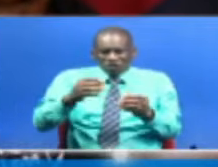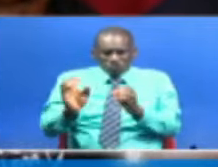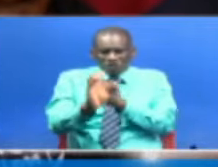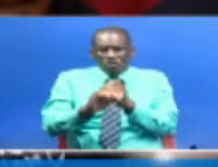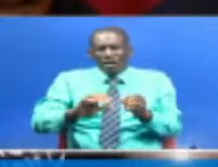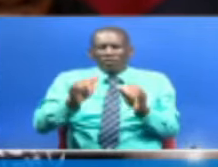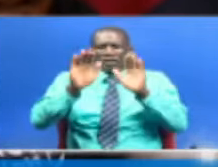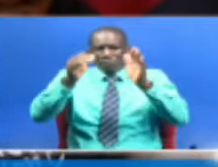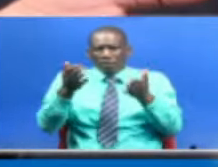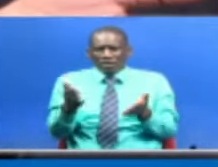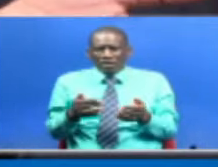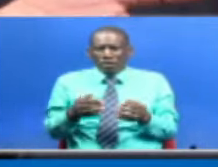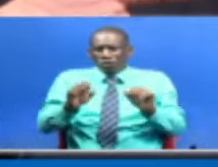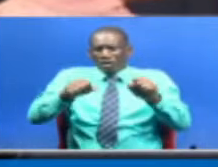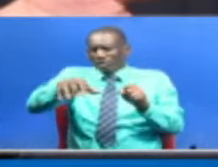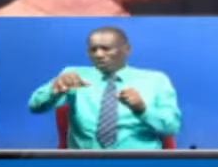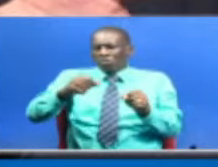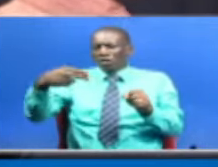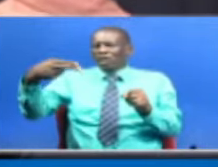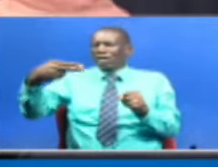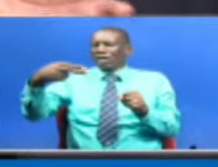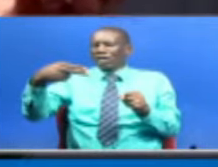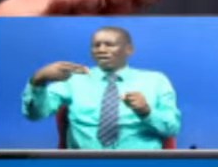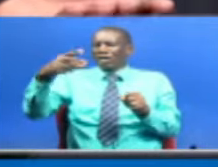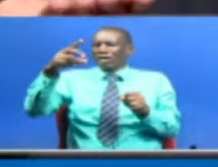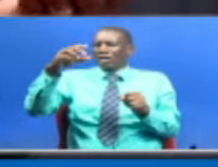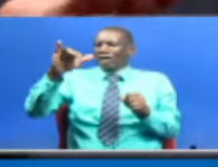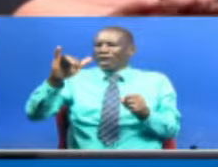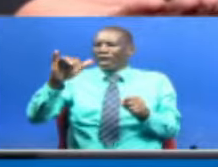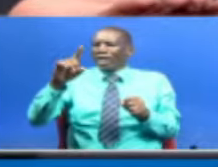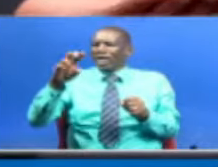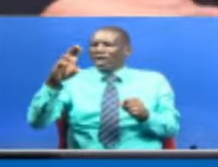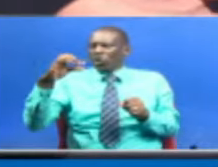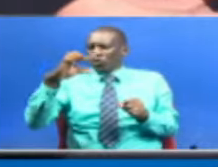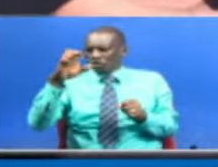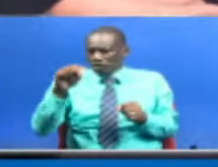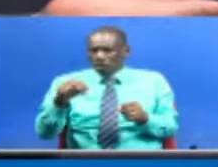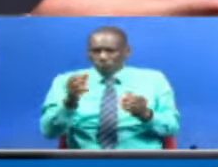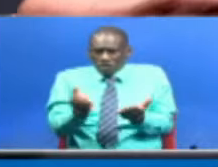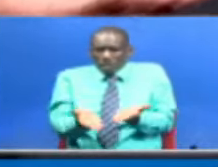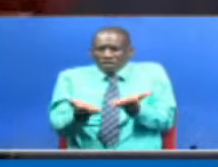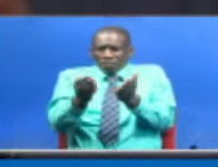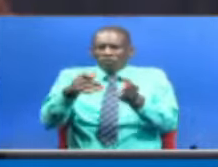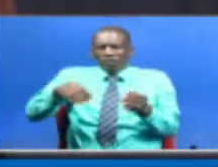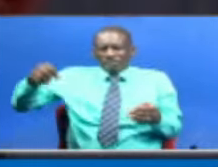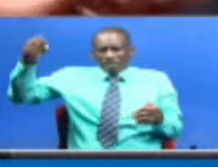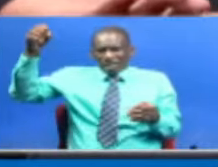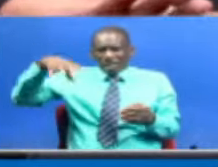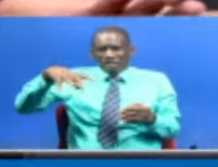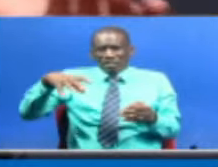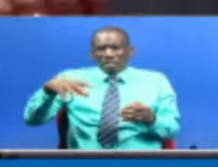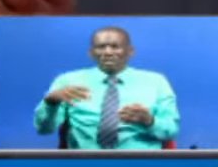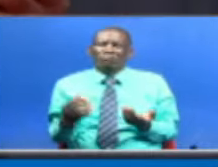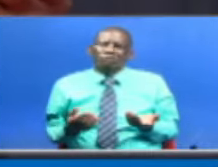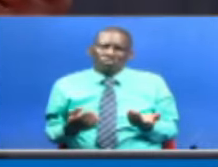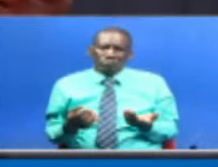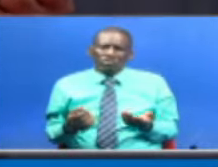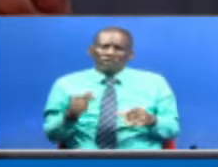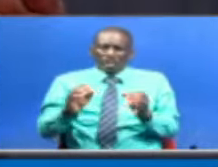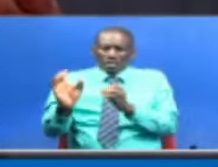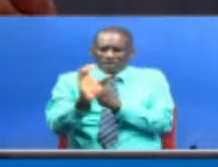because it's transportable, we can also then accelerate the availability of this energy across the